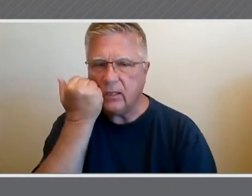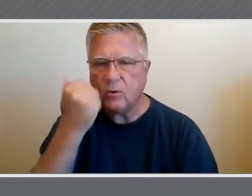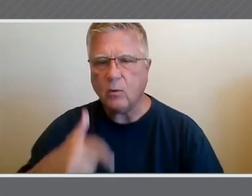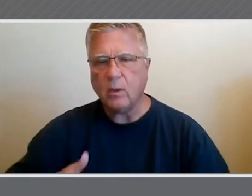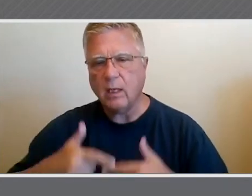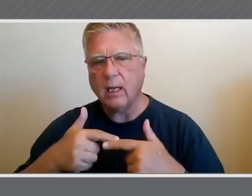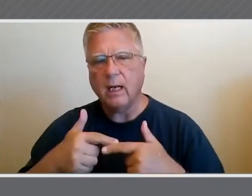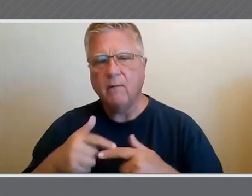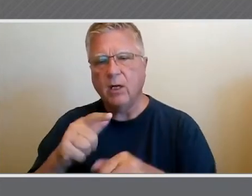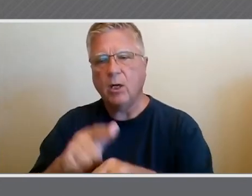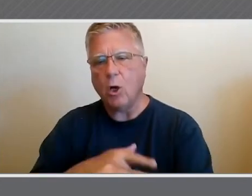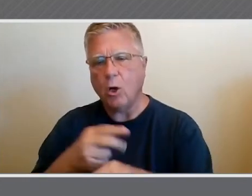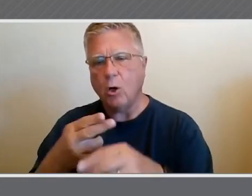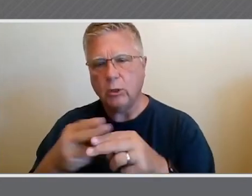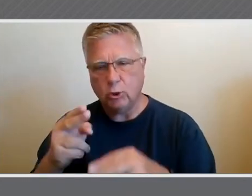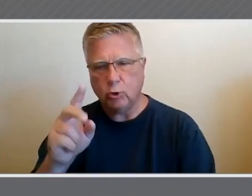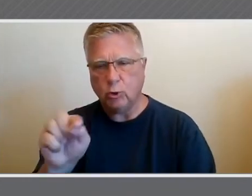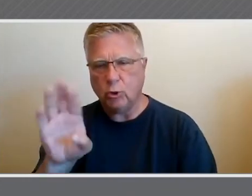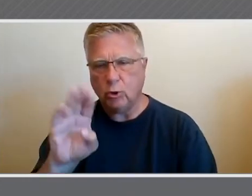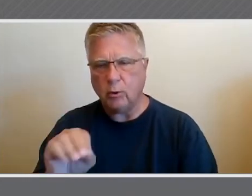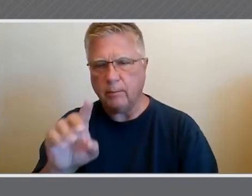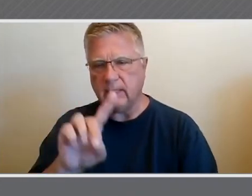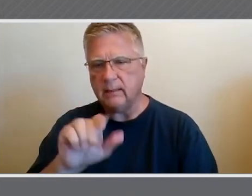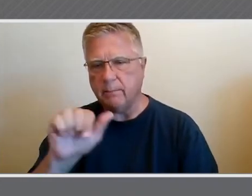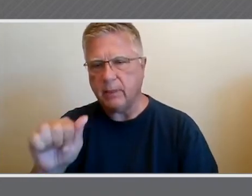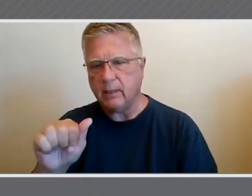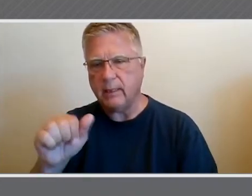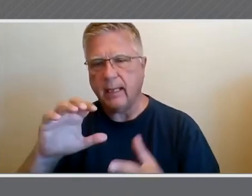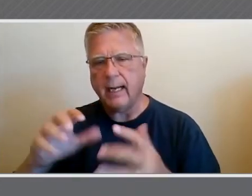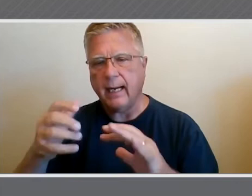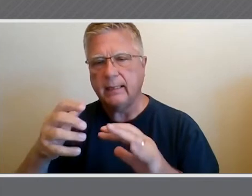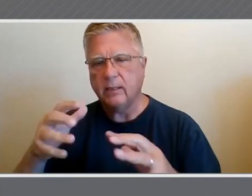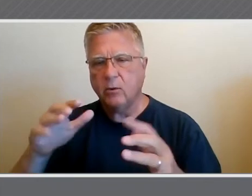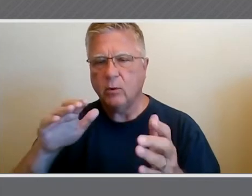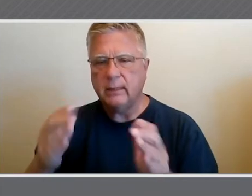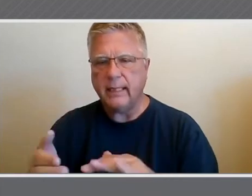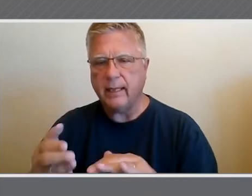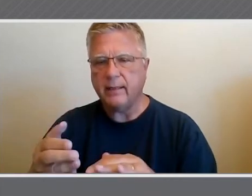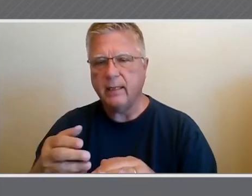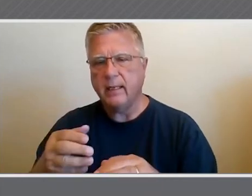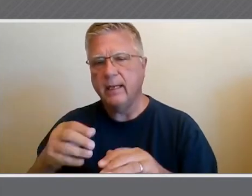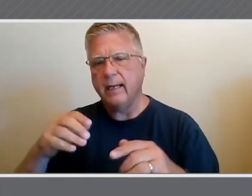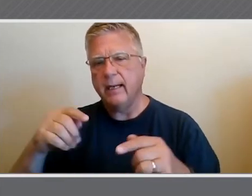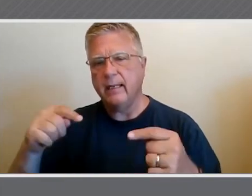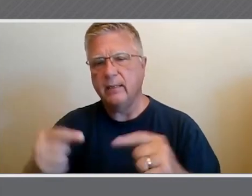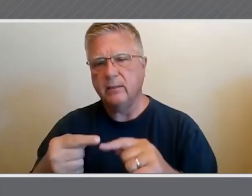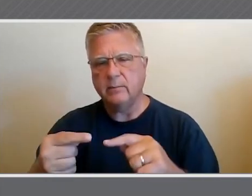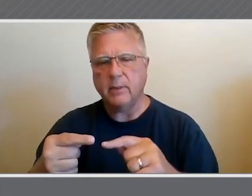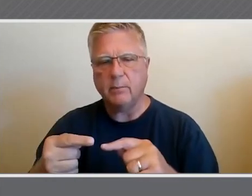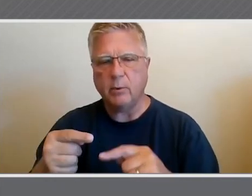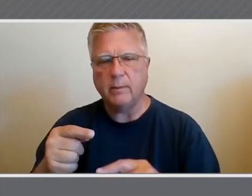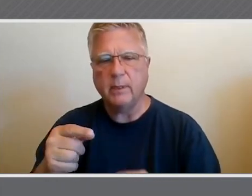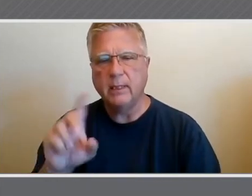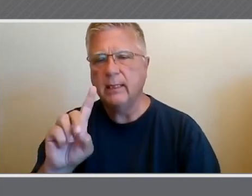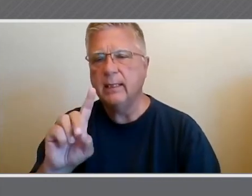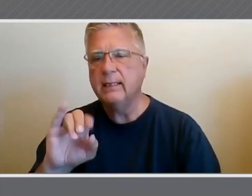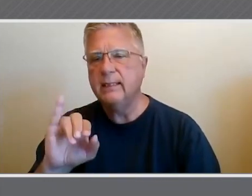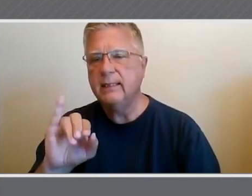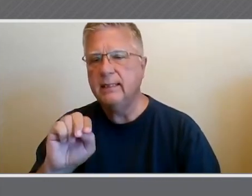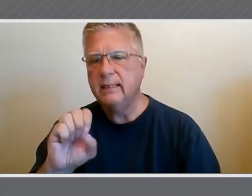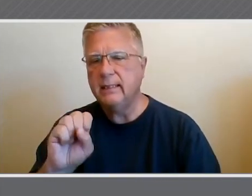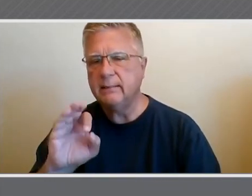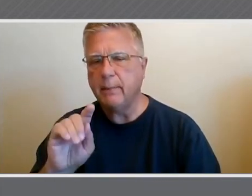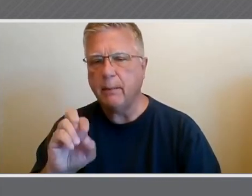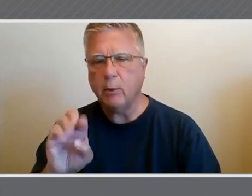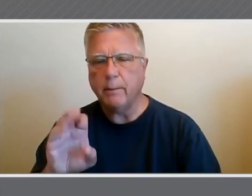and short-term disability, accidental death and dismemberment. So some retirees are also eligible for benefits after they finish